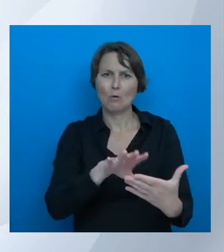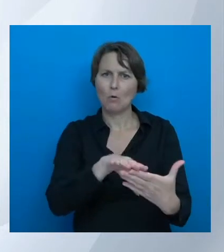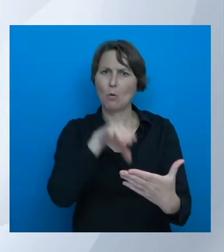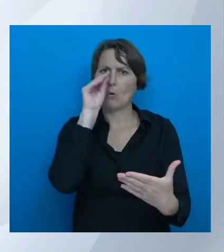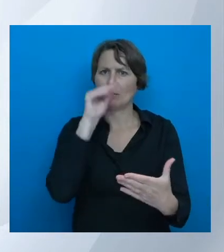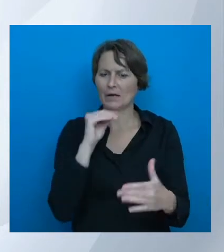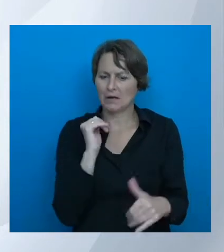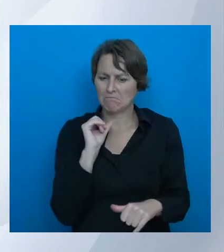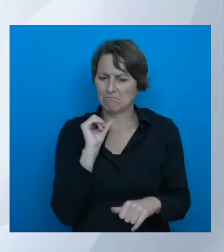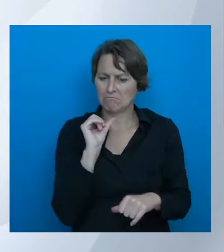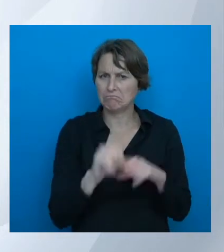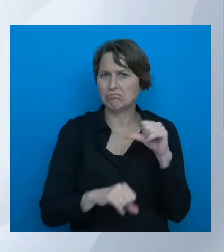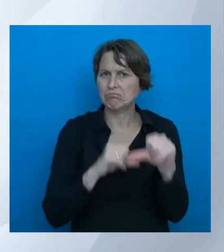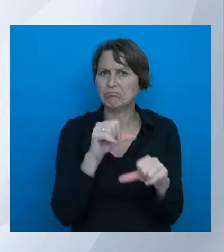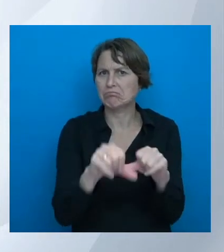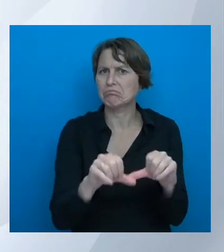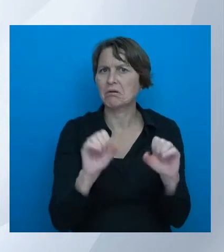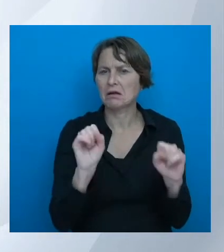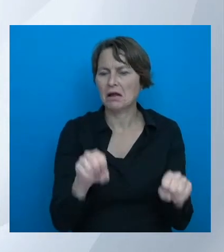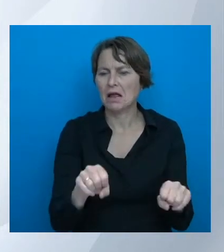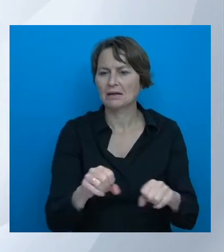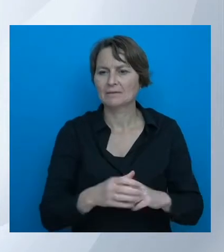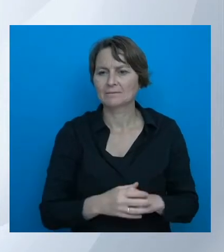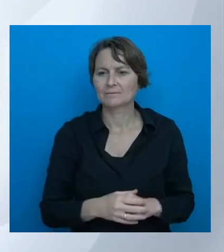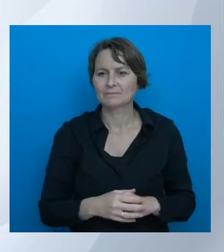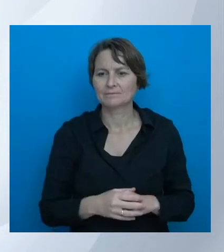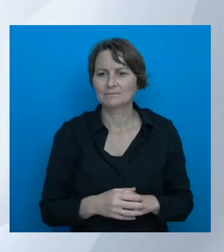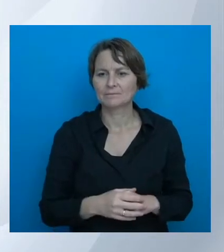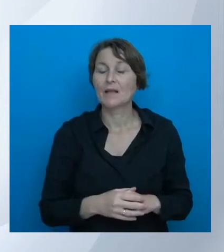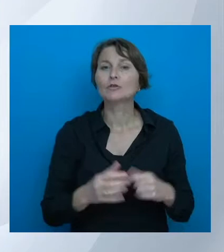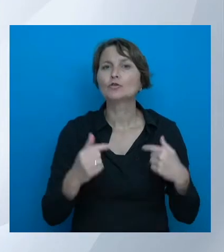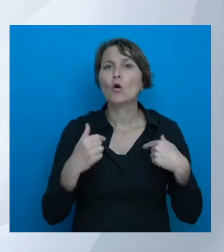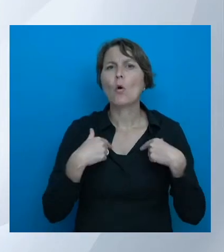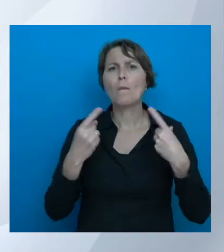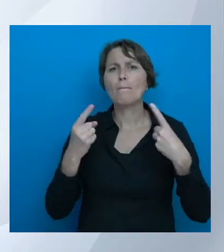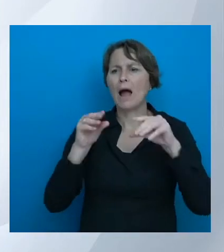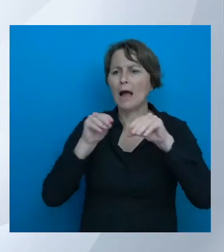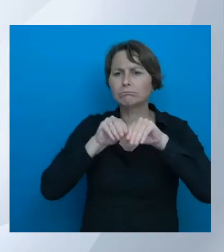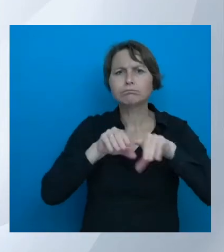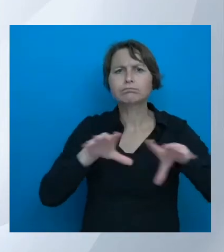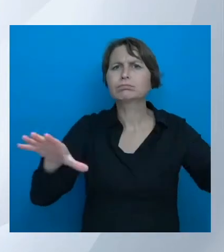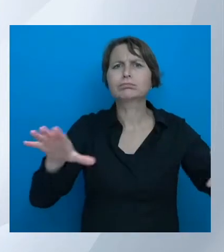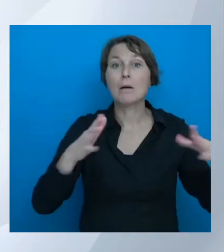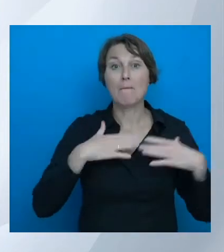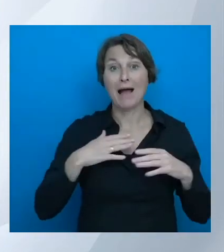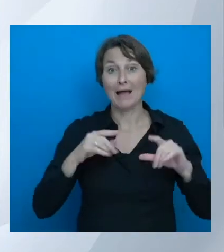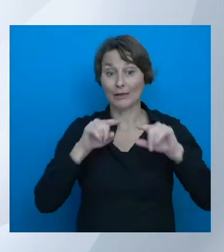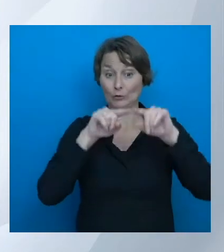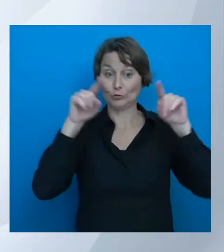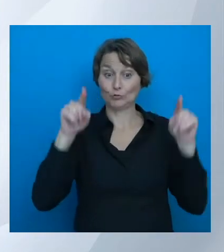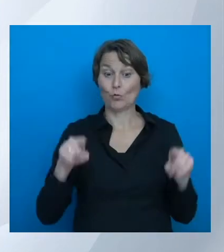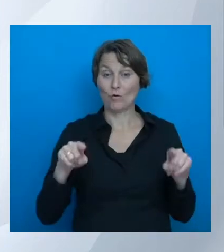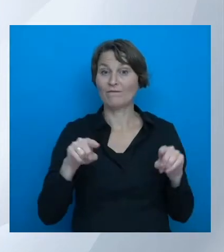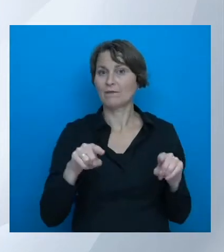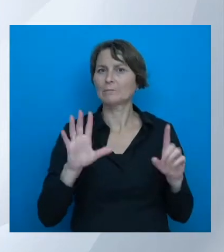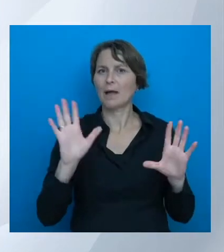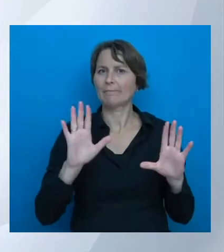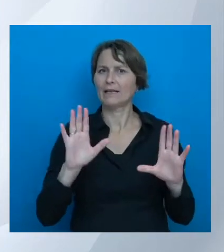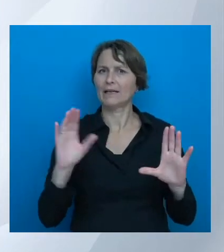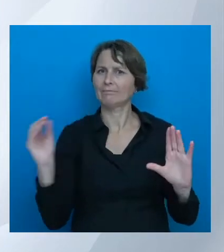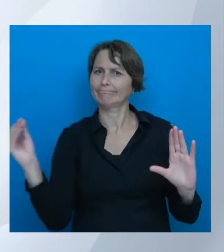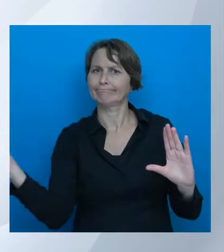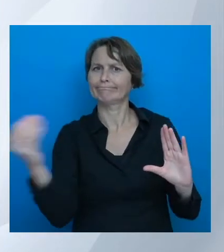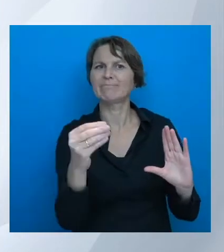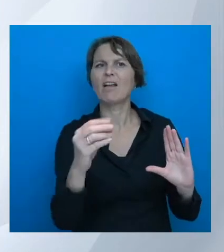I don't even deploy to my own servers. I put it into TFS and somebody else deploys it later, to actually setting